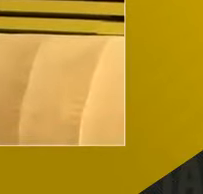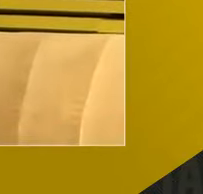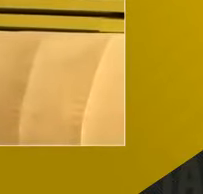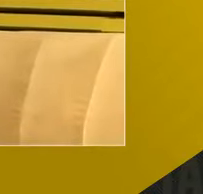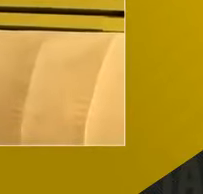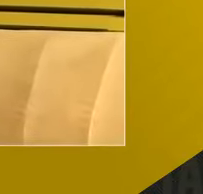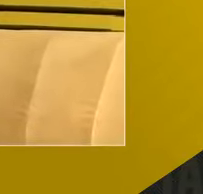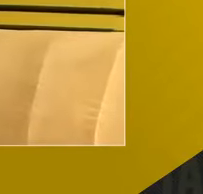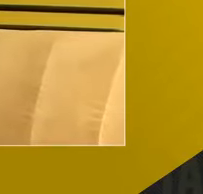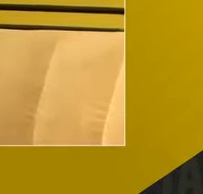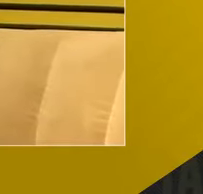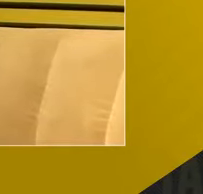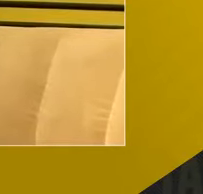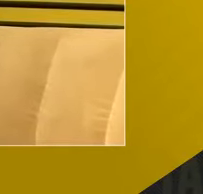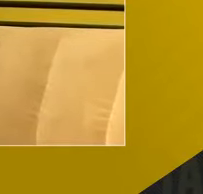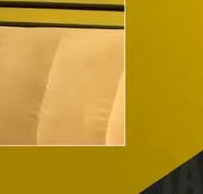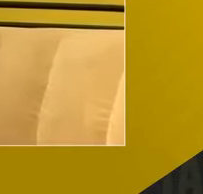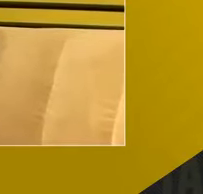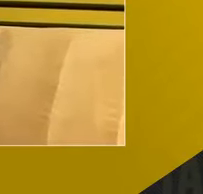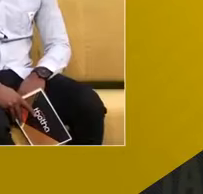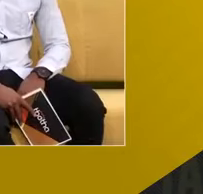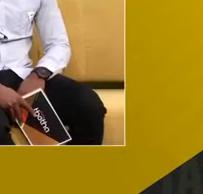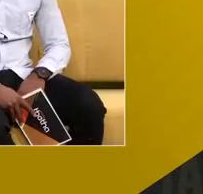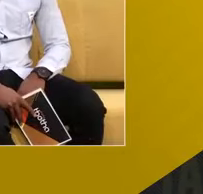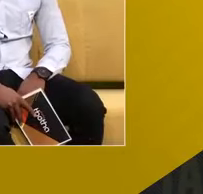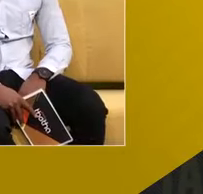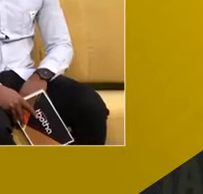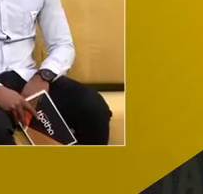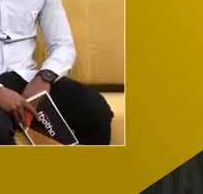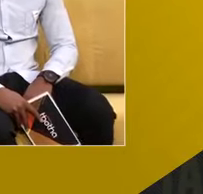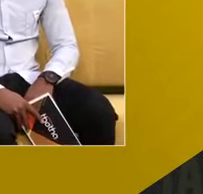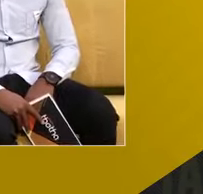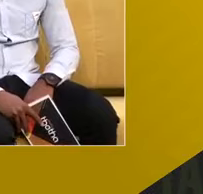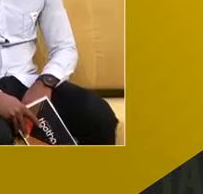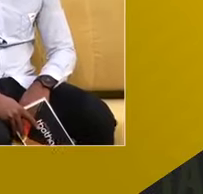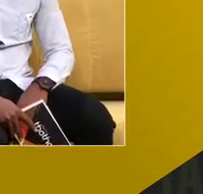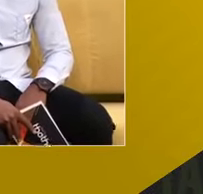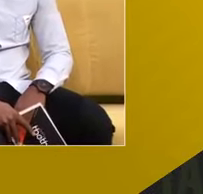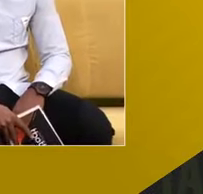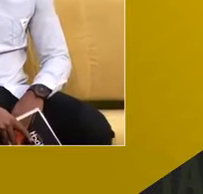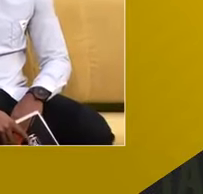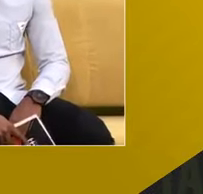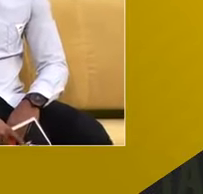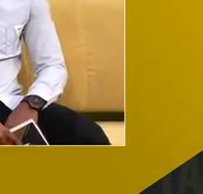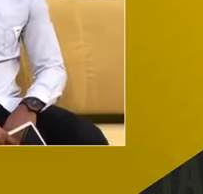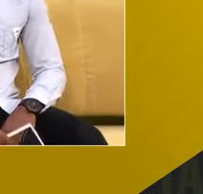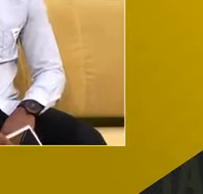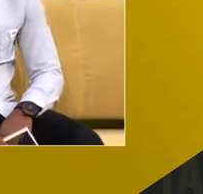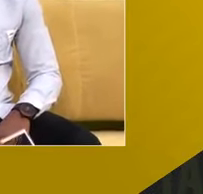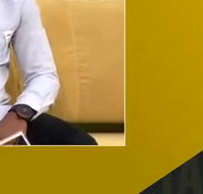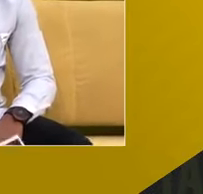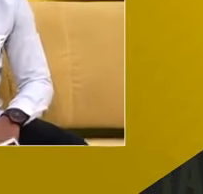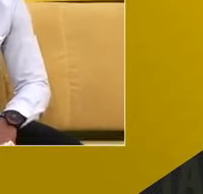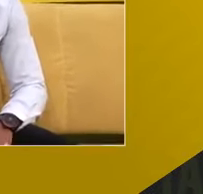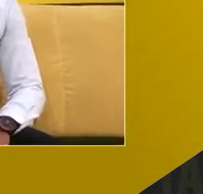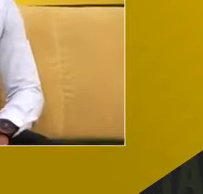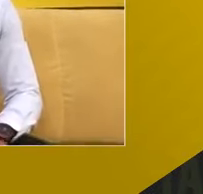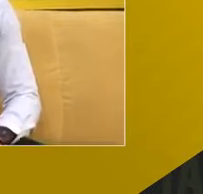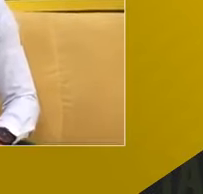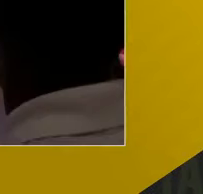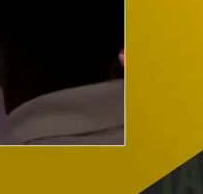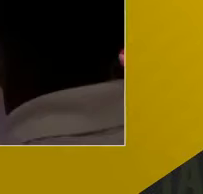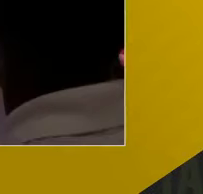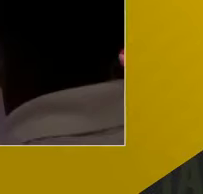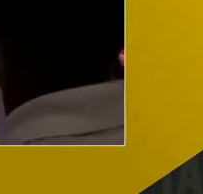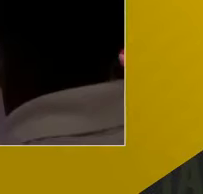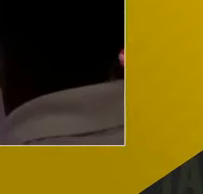I'm saying I've got four guests on my side. Do I go down the line so that they all conclude? And then we have Buisile speak last. Okay.